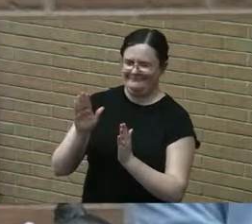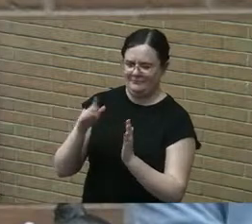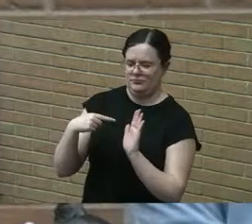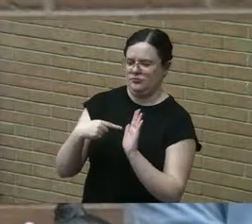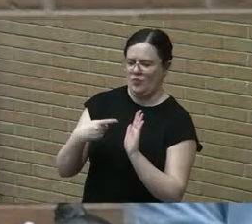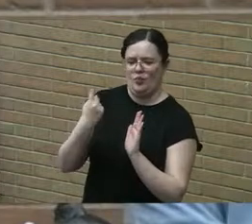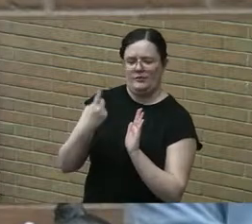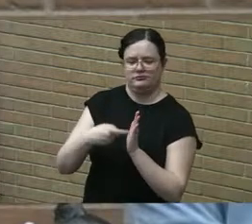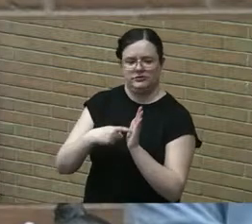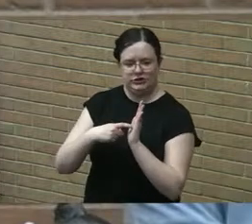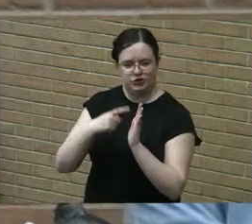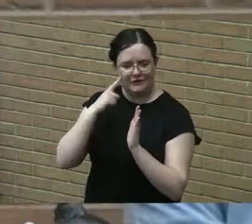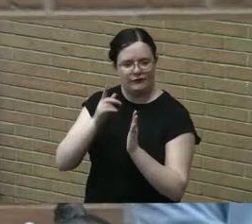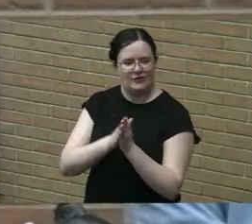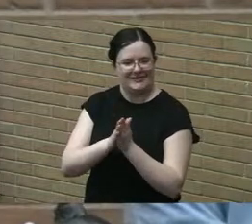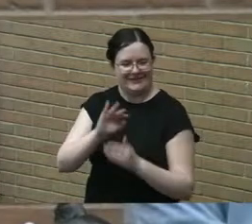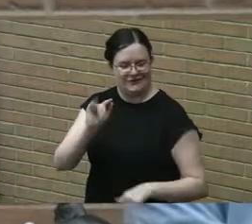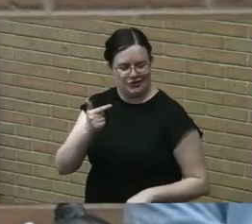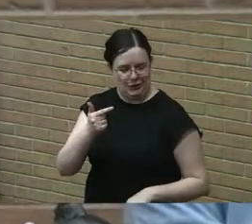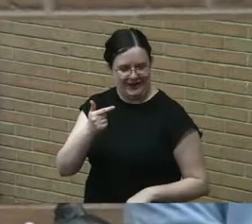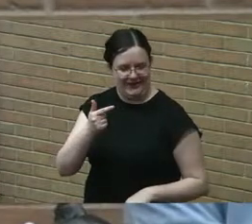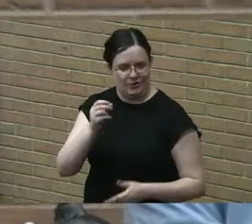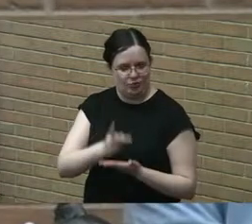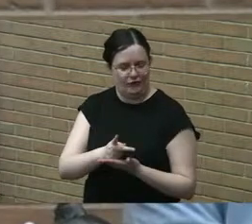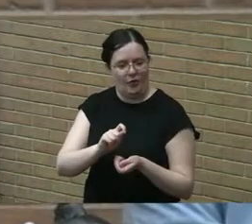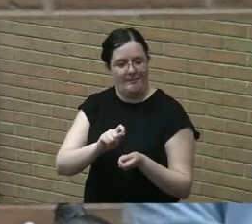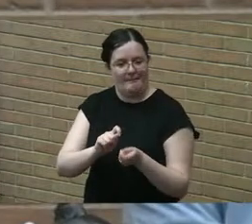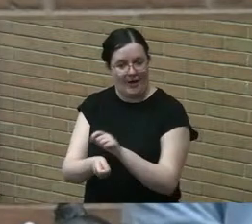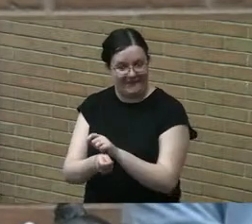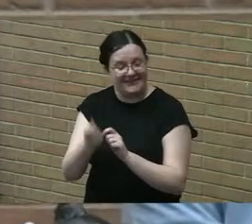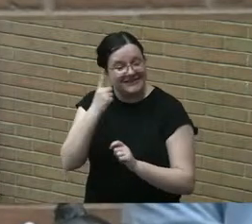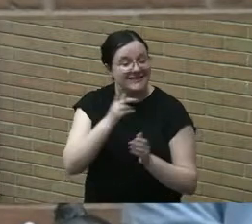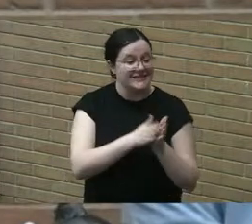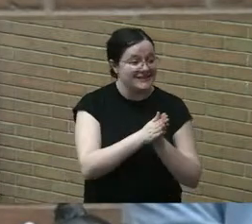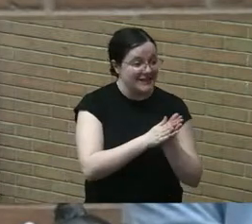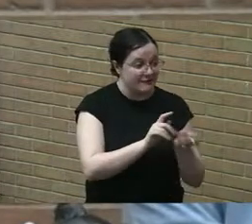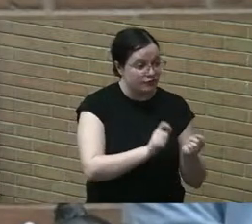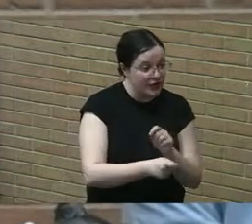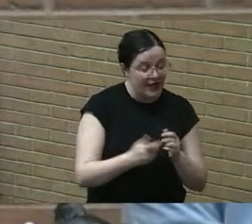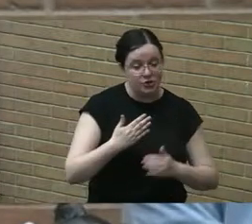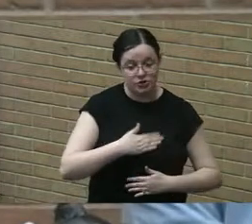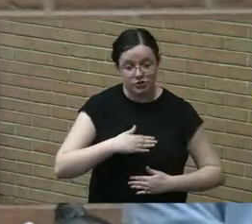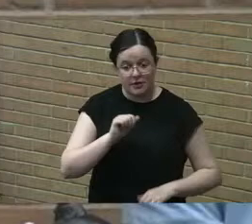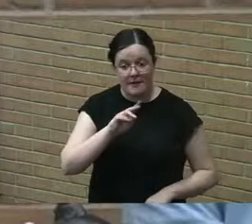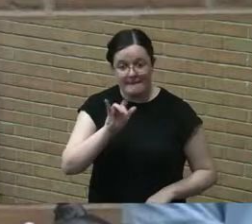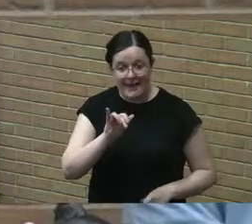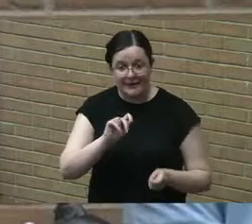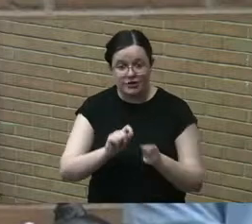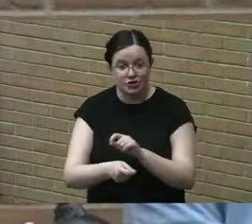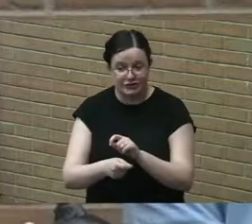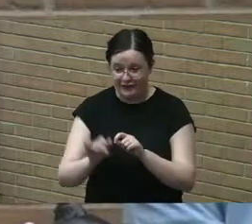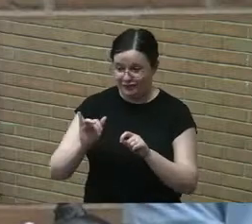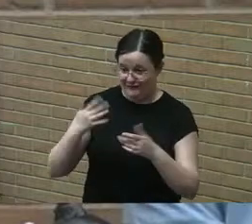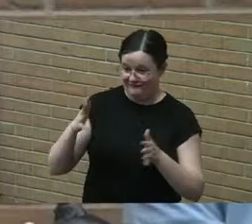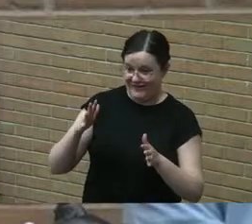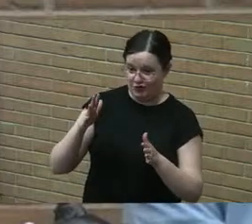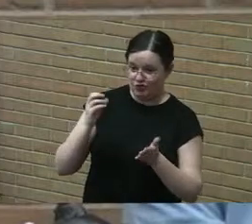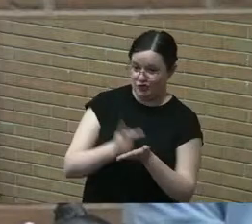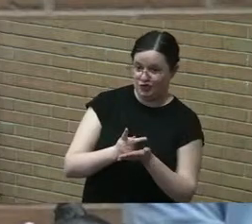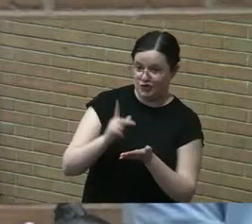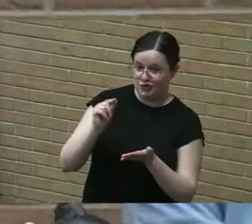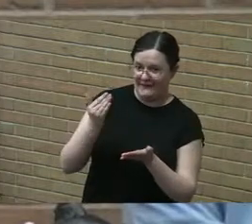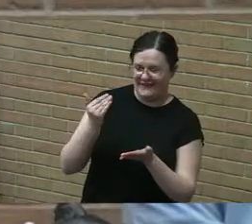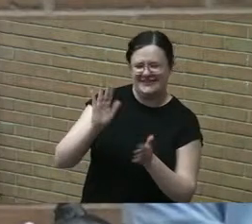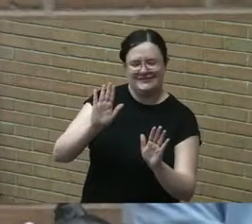condition of the incentive zoning approval, not the incentives or the amenities that were granted in 2015. With